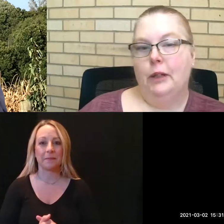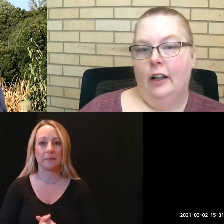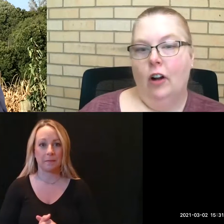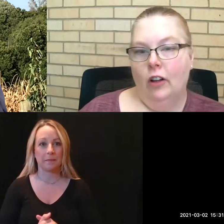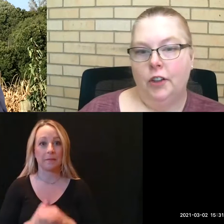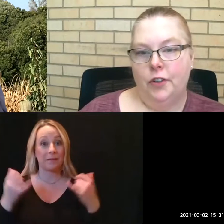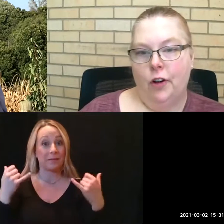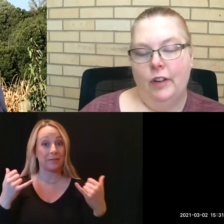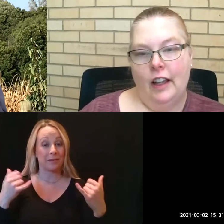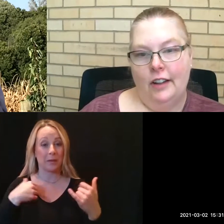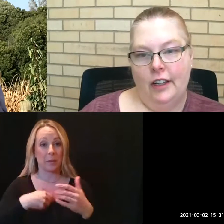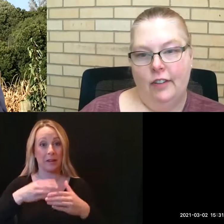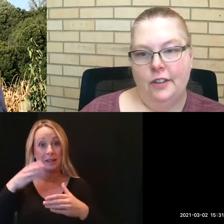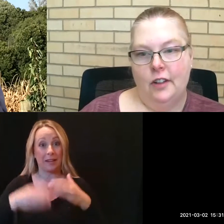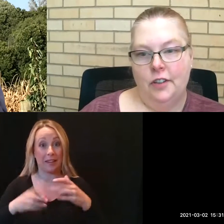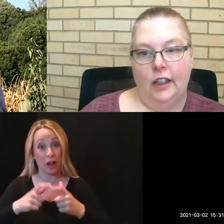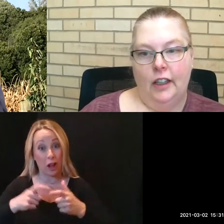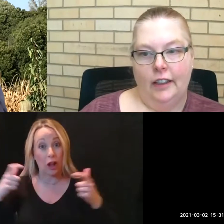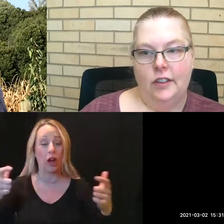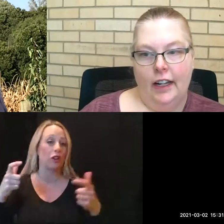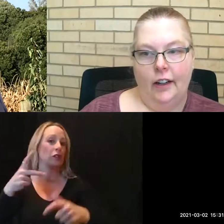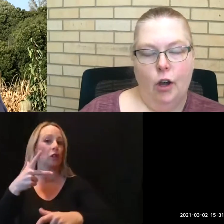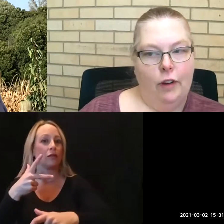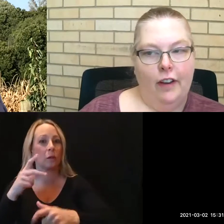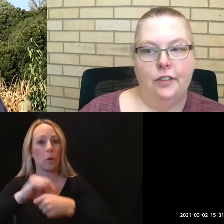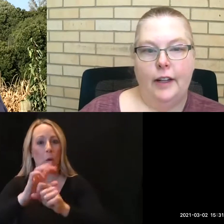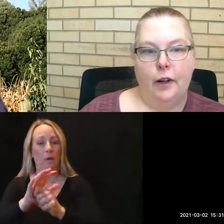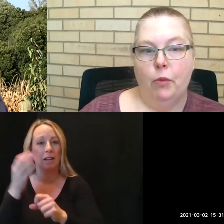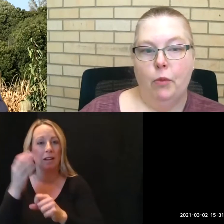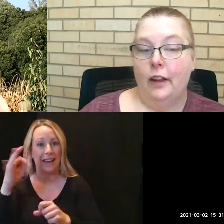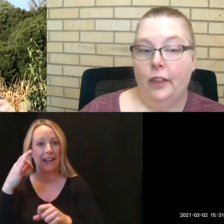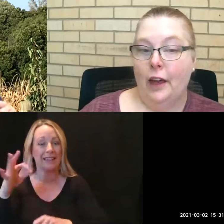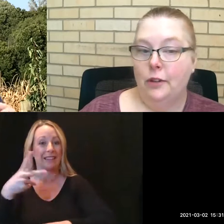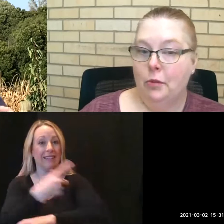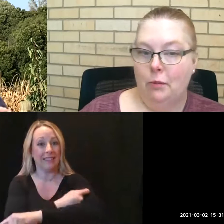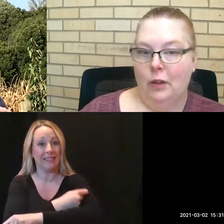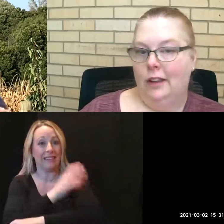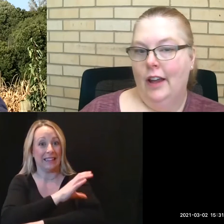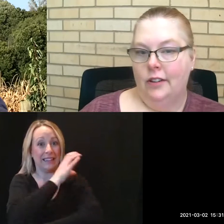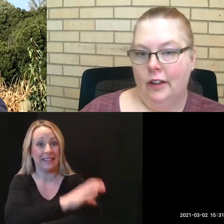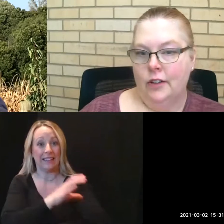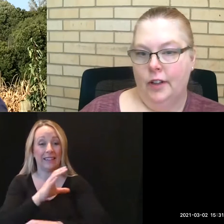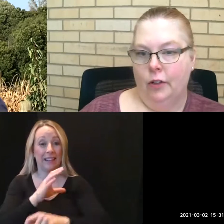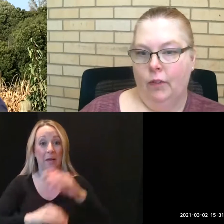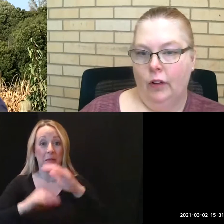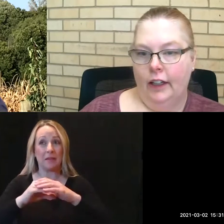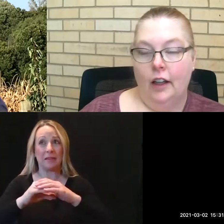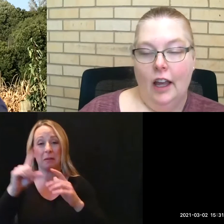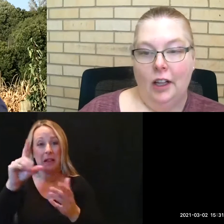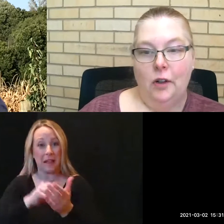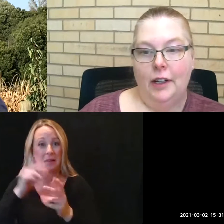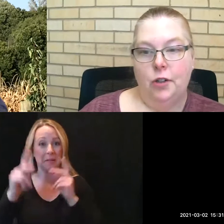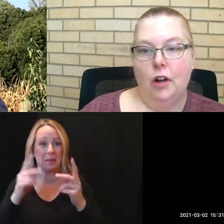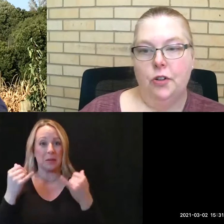Today, we completed our largest COVID-19 vaccination clinic to date. We vaccinated more than 1,000 people at the Tax Slayer Center in